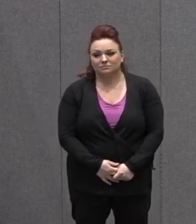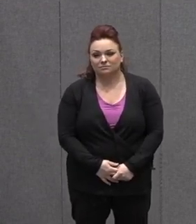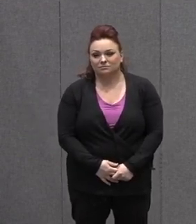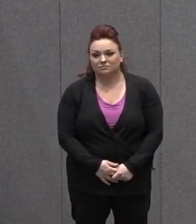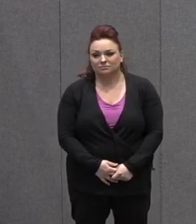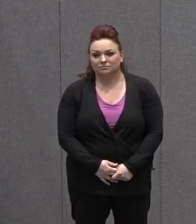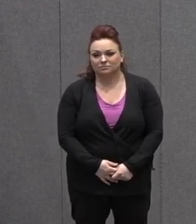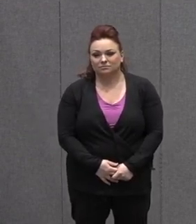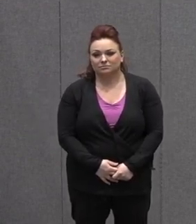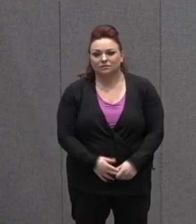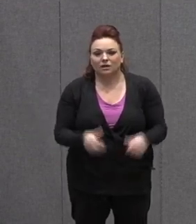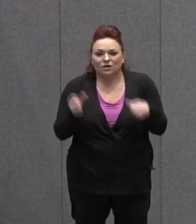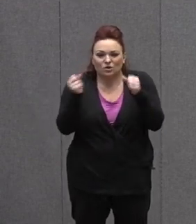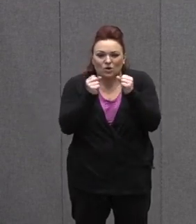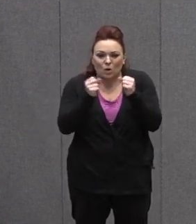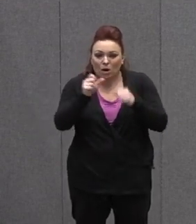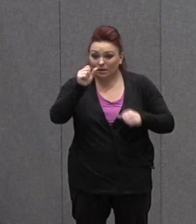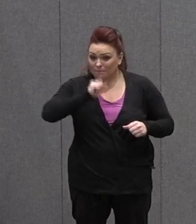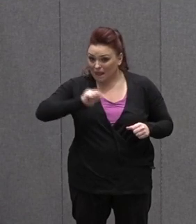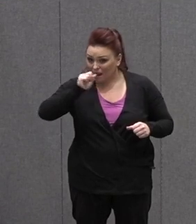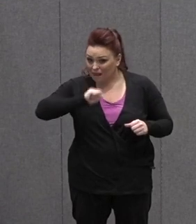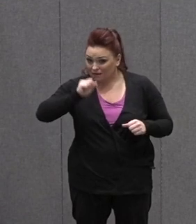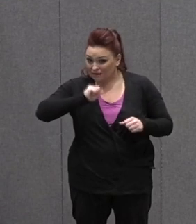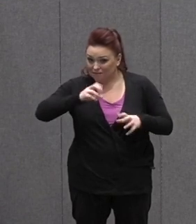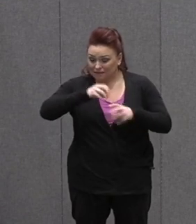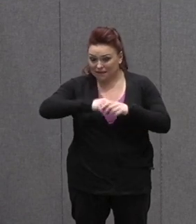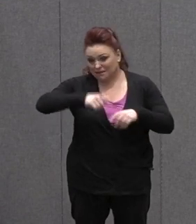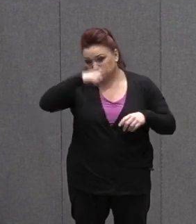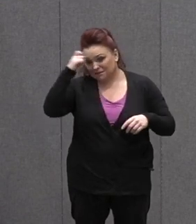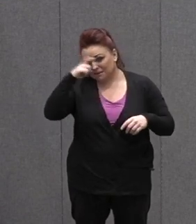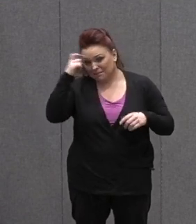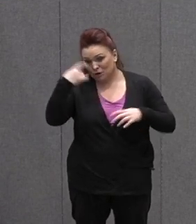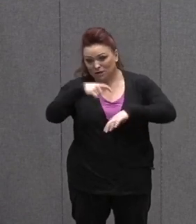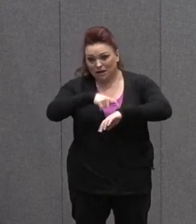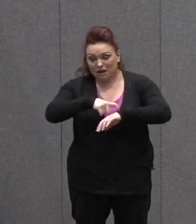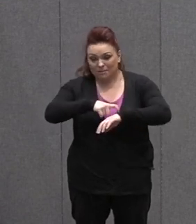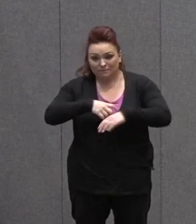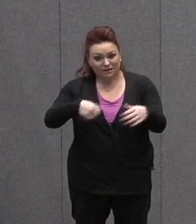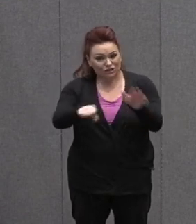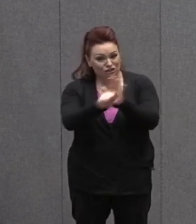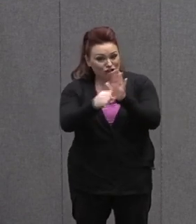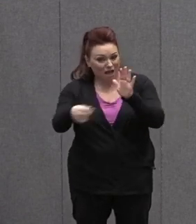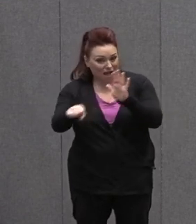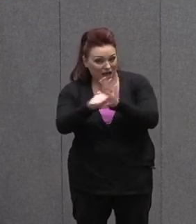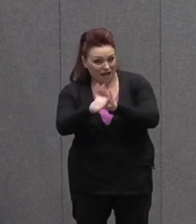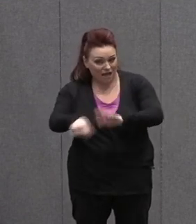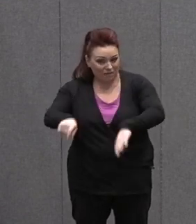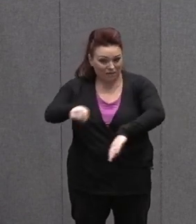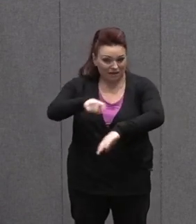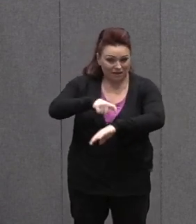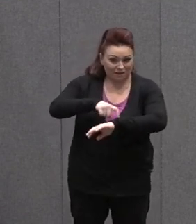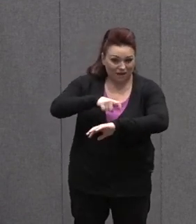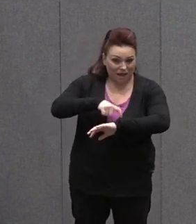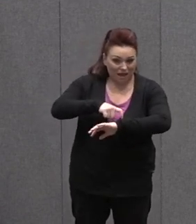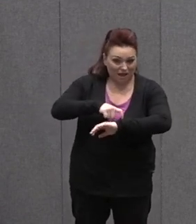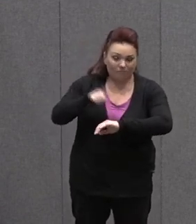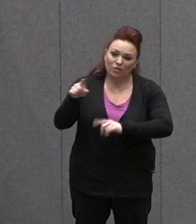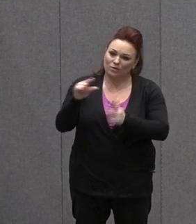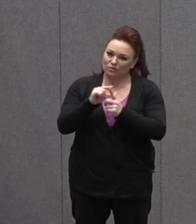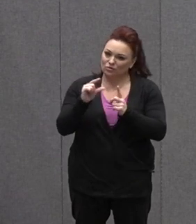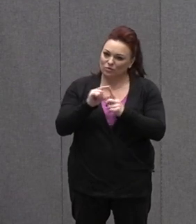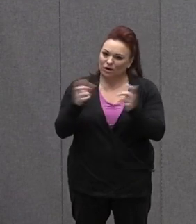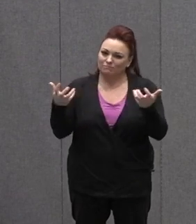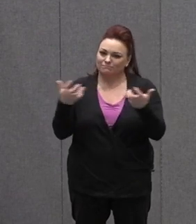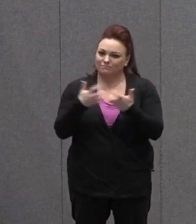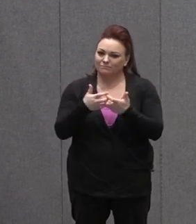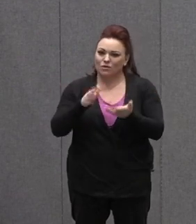And called paletas in summertime. Chime and time. Those words